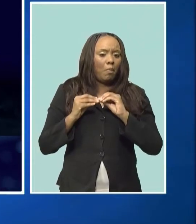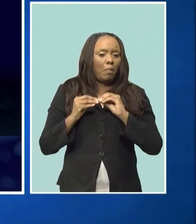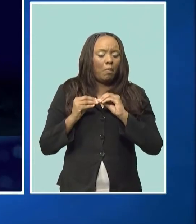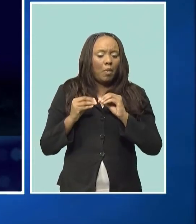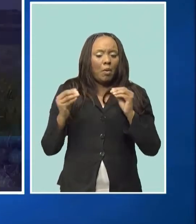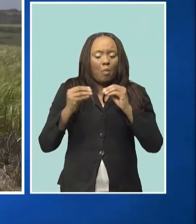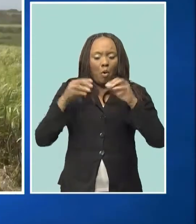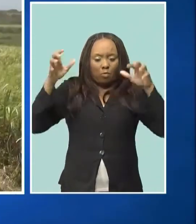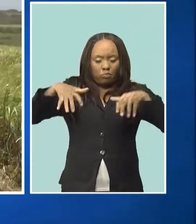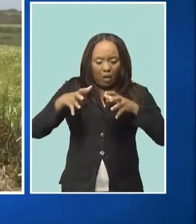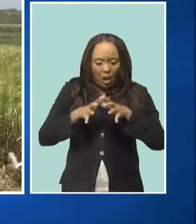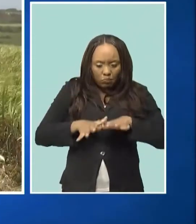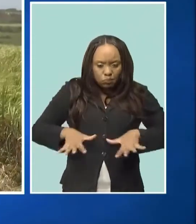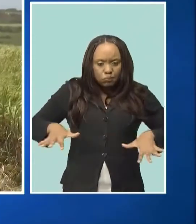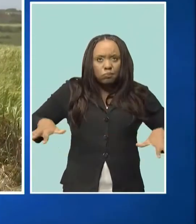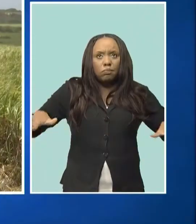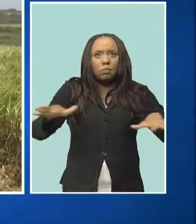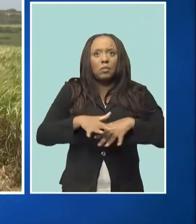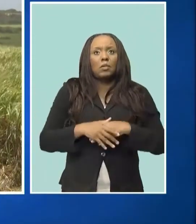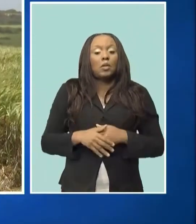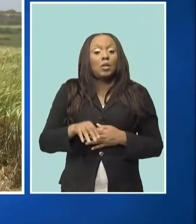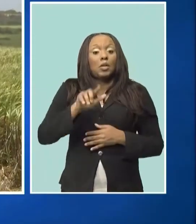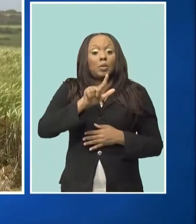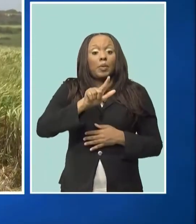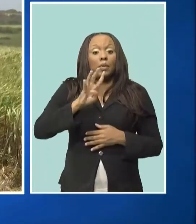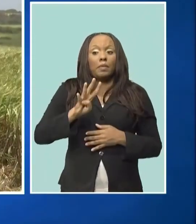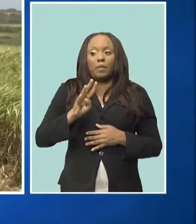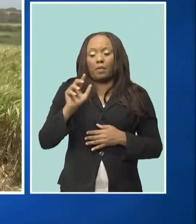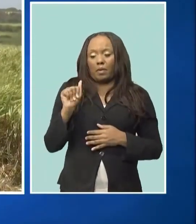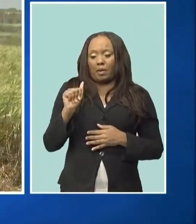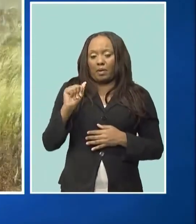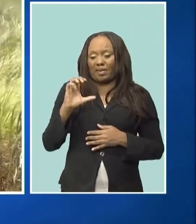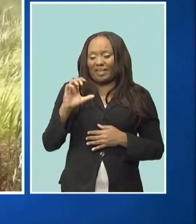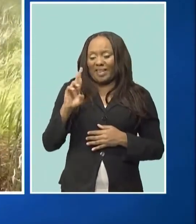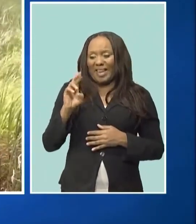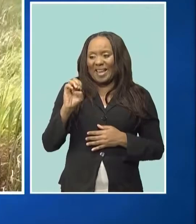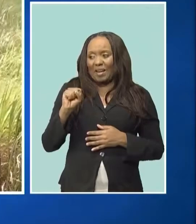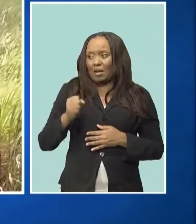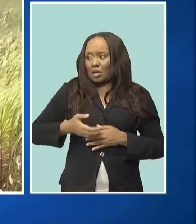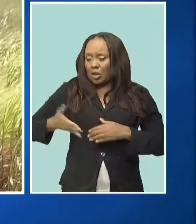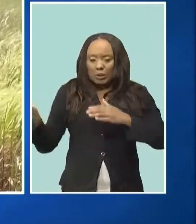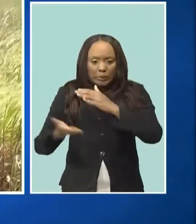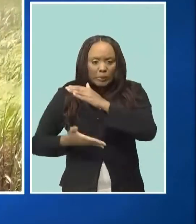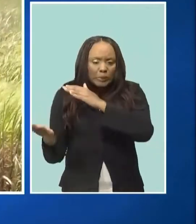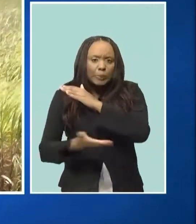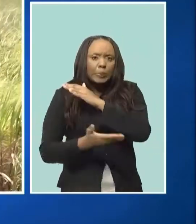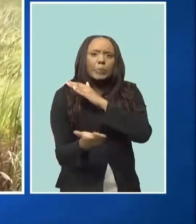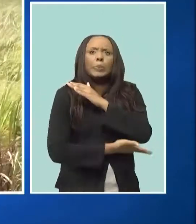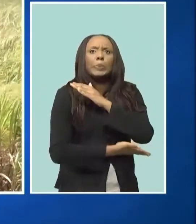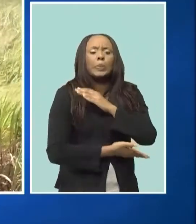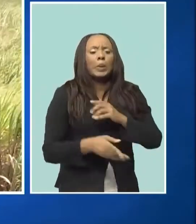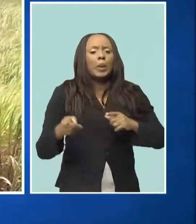much higher. 24 acres were reaped at the Valley Plantation, St. George, and manager Ron Hope said tonnage was also